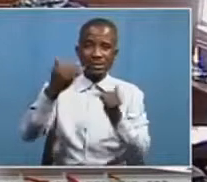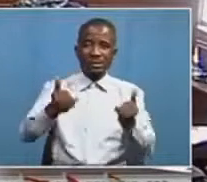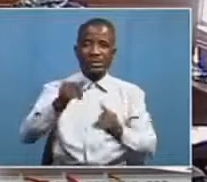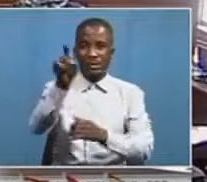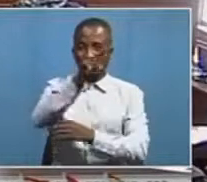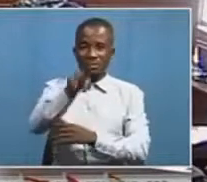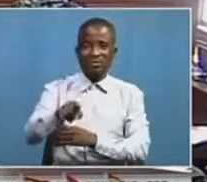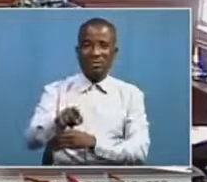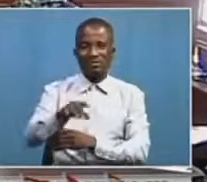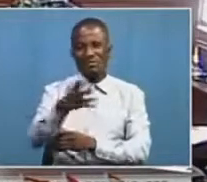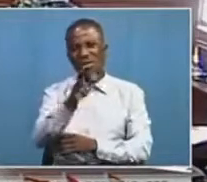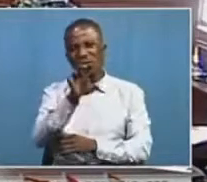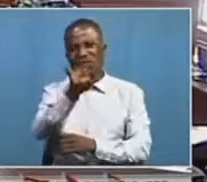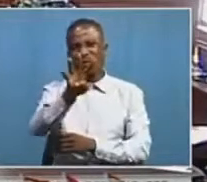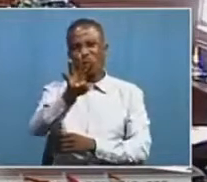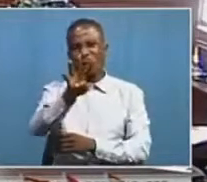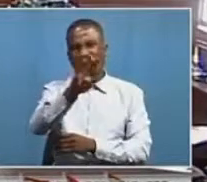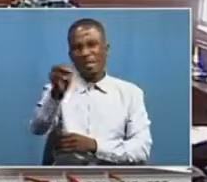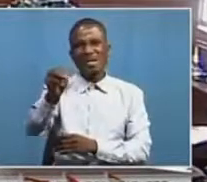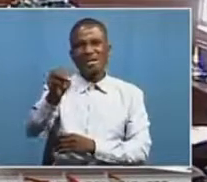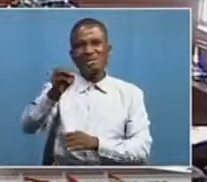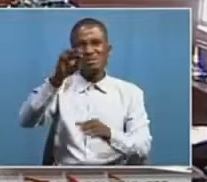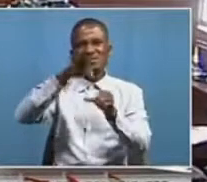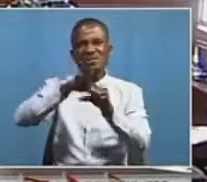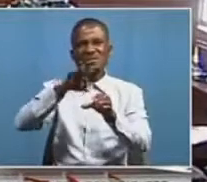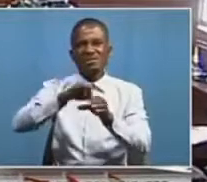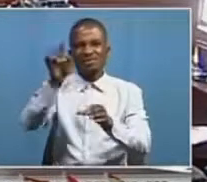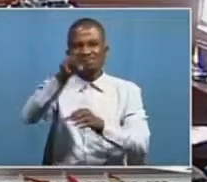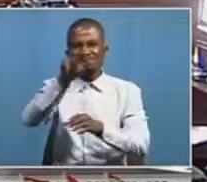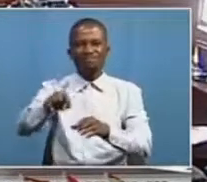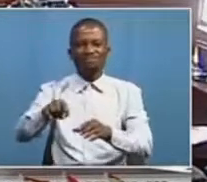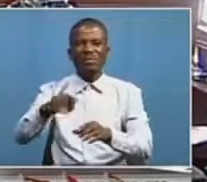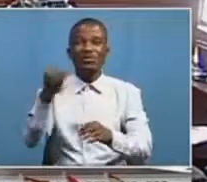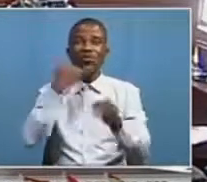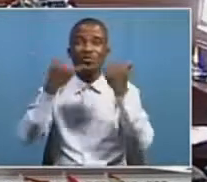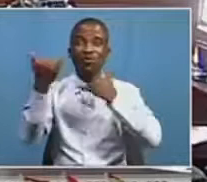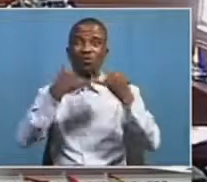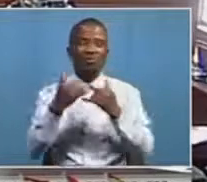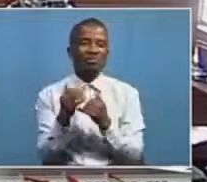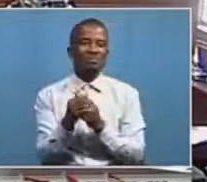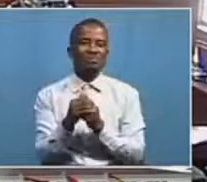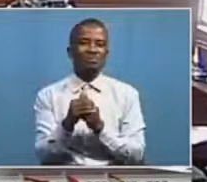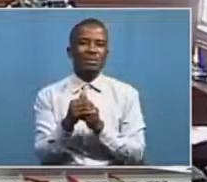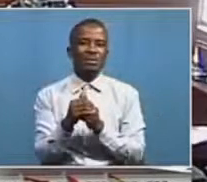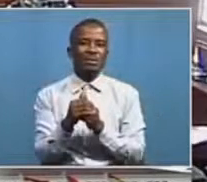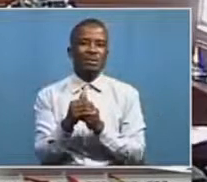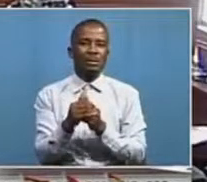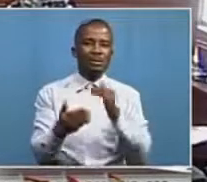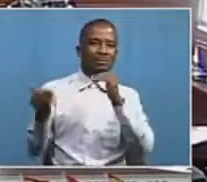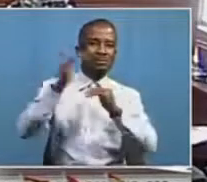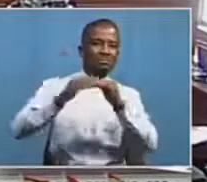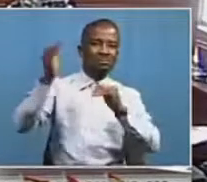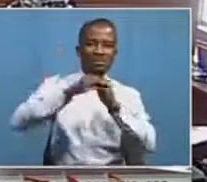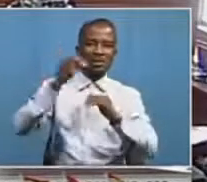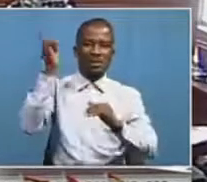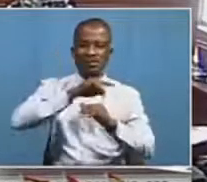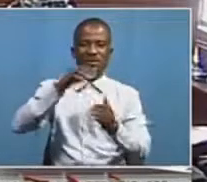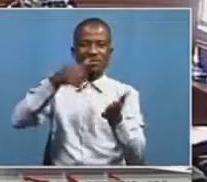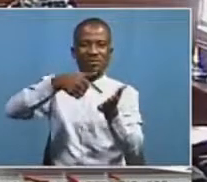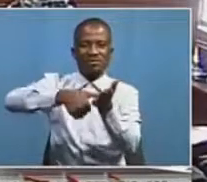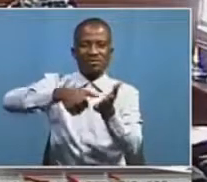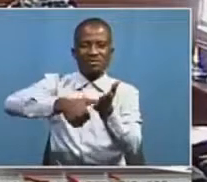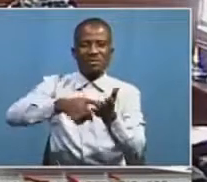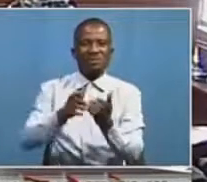over 4 million votes due to alleged irregularities such as overvoting, lack of signature of